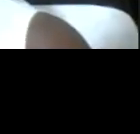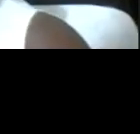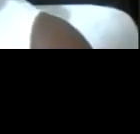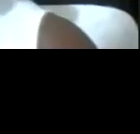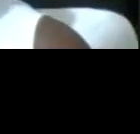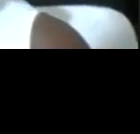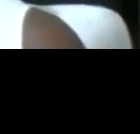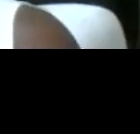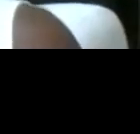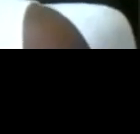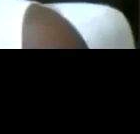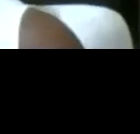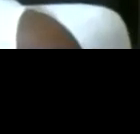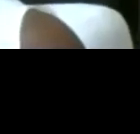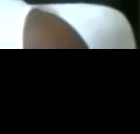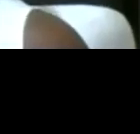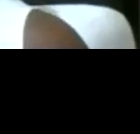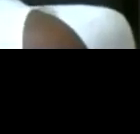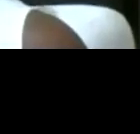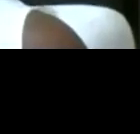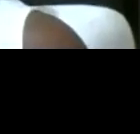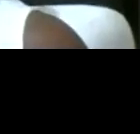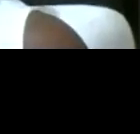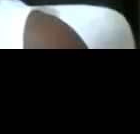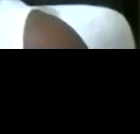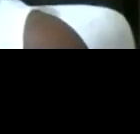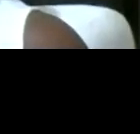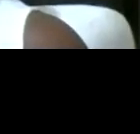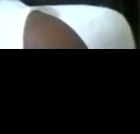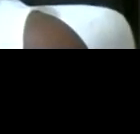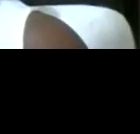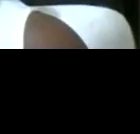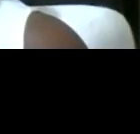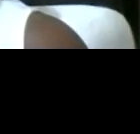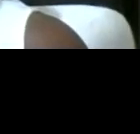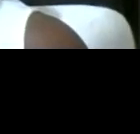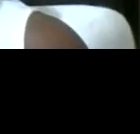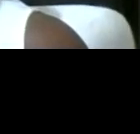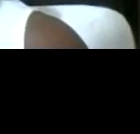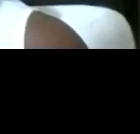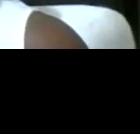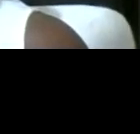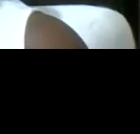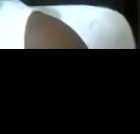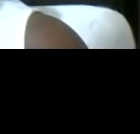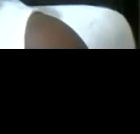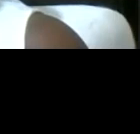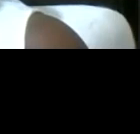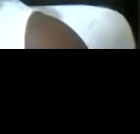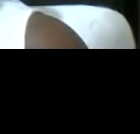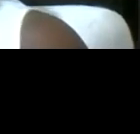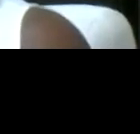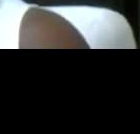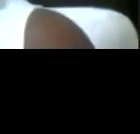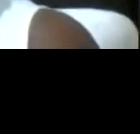livelihood and employment. And you should have looked at the presentation that we put up last week and looked